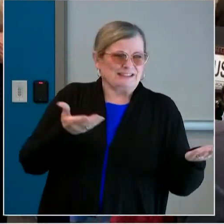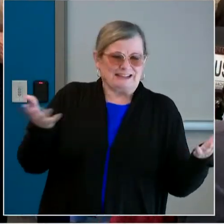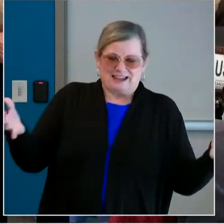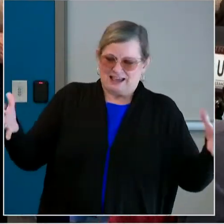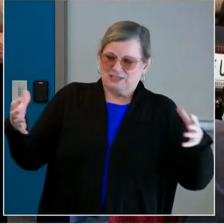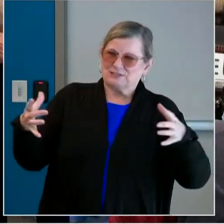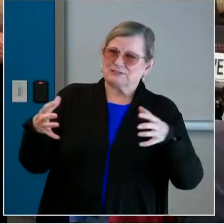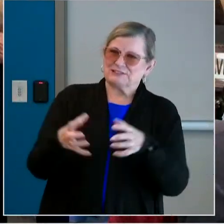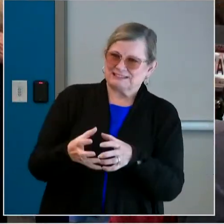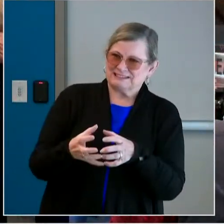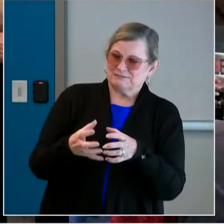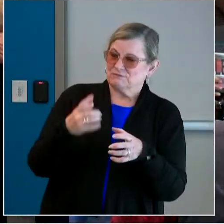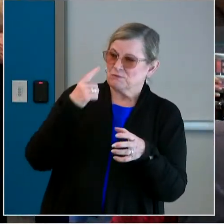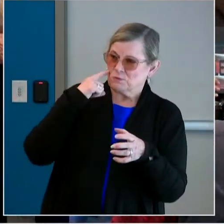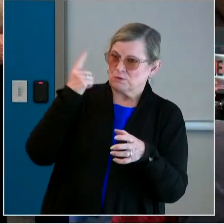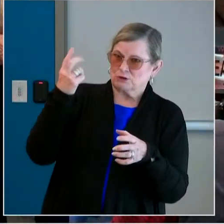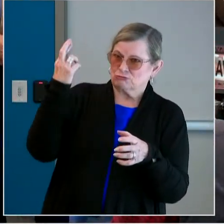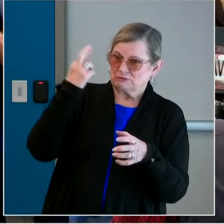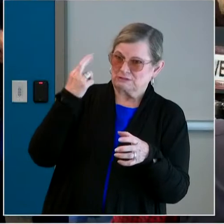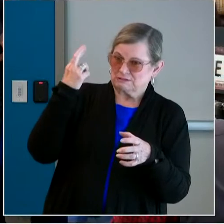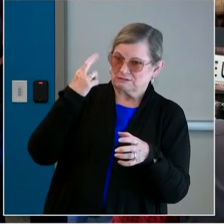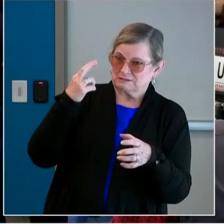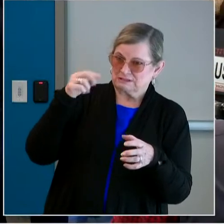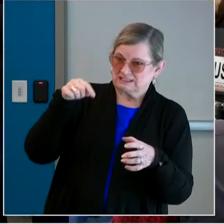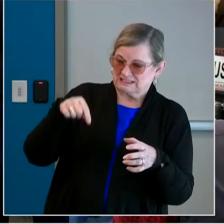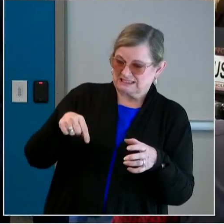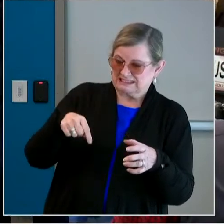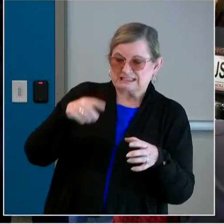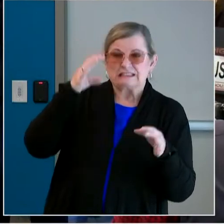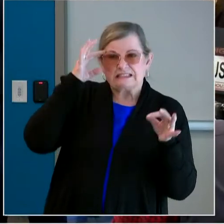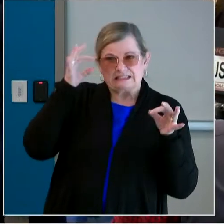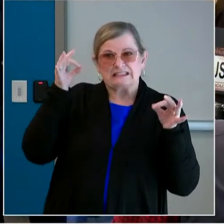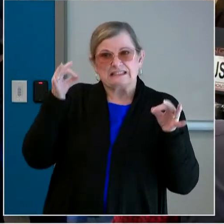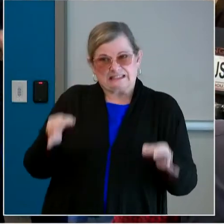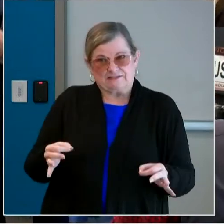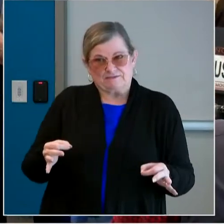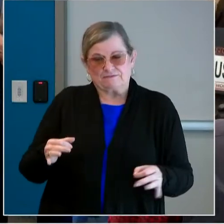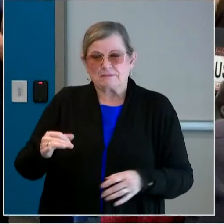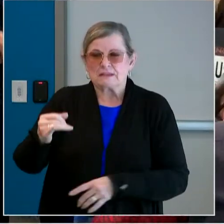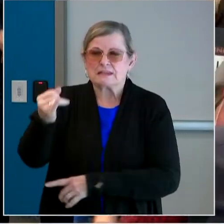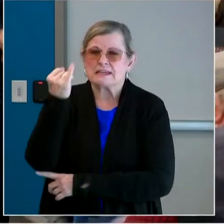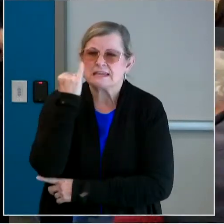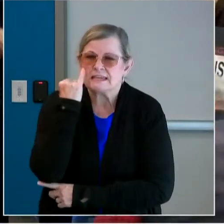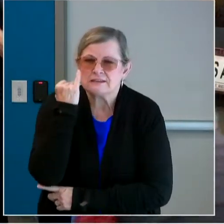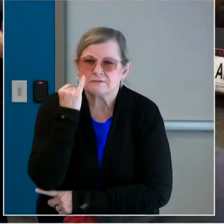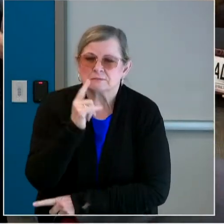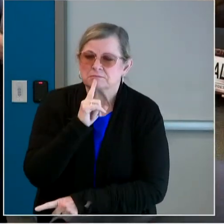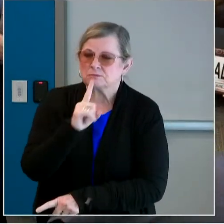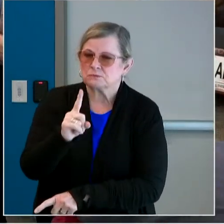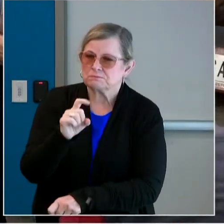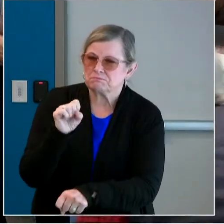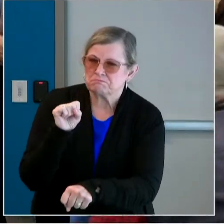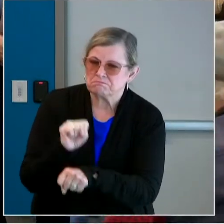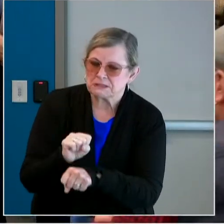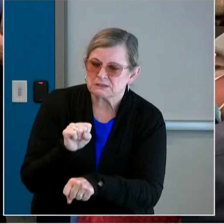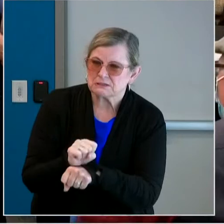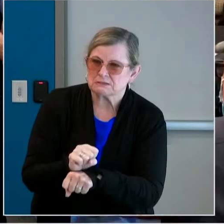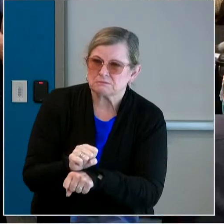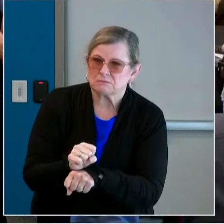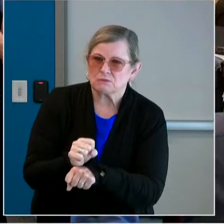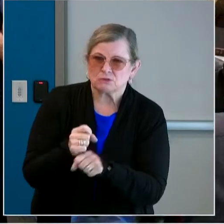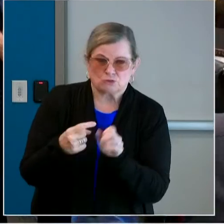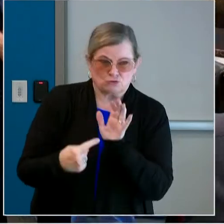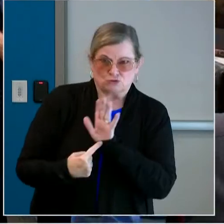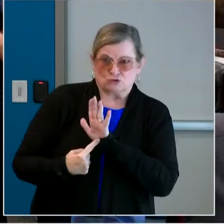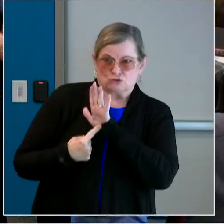This decision, if this is the decision, poses a unique risk to the